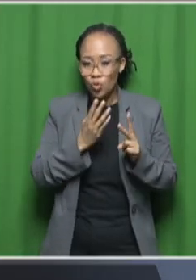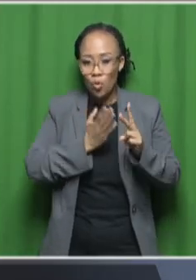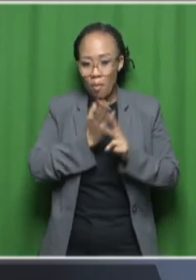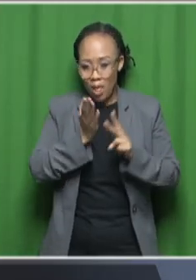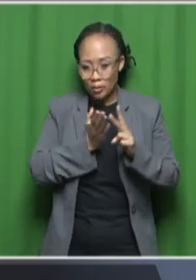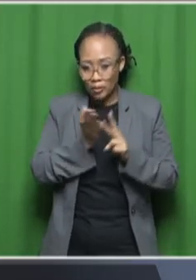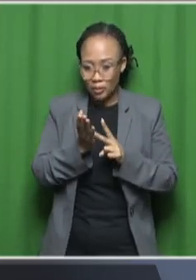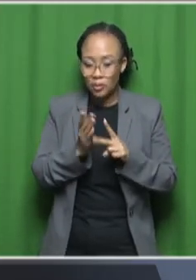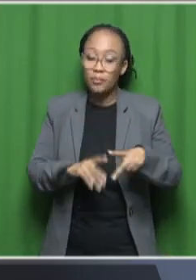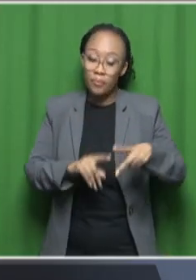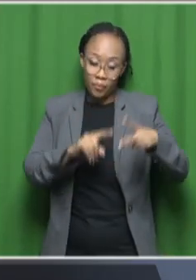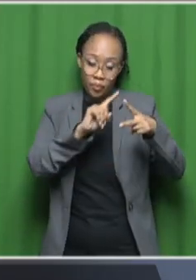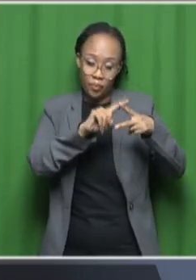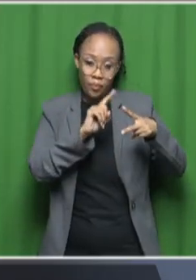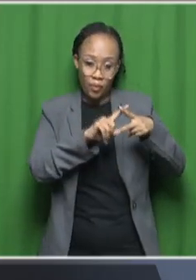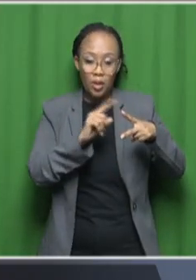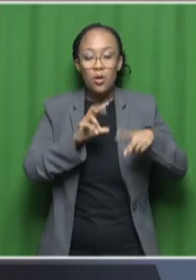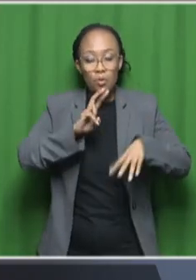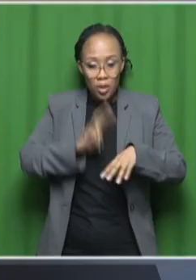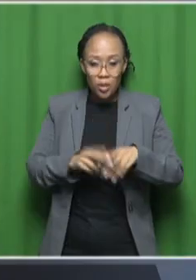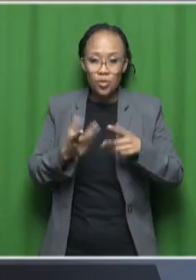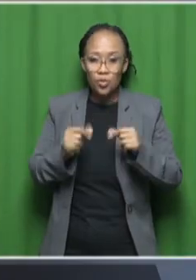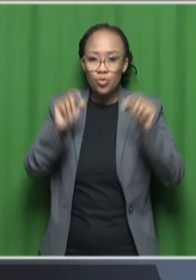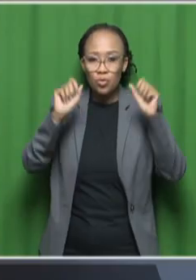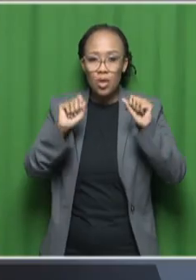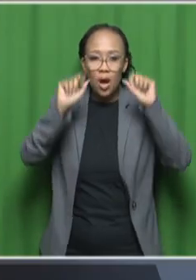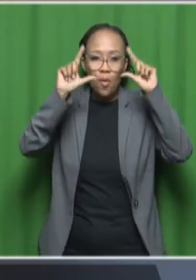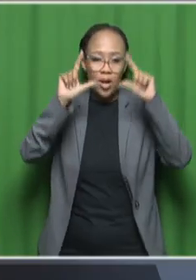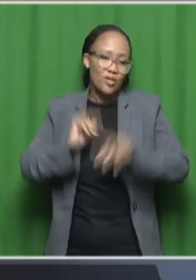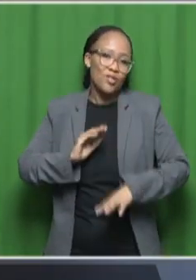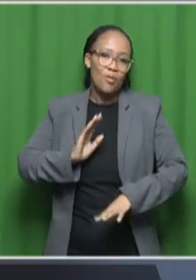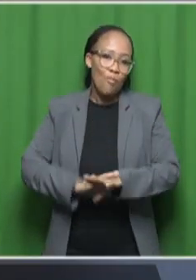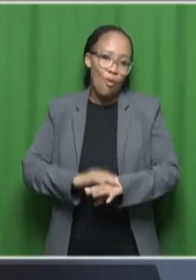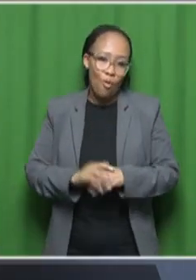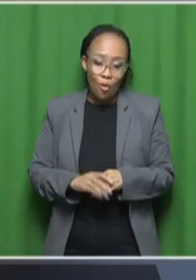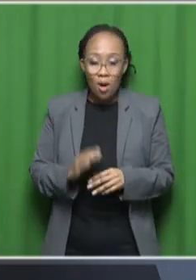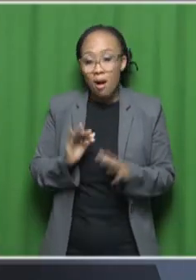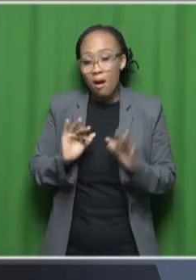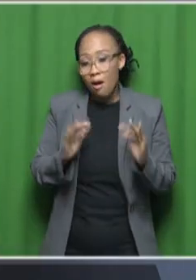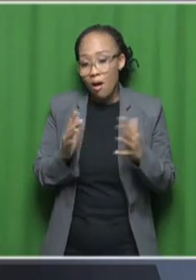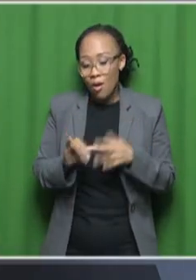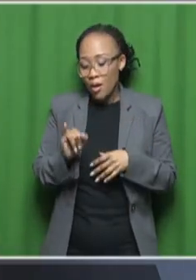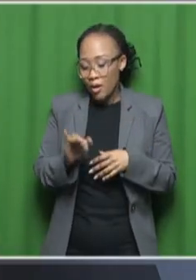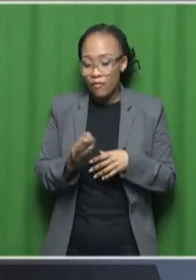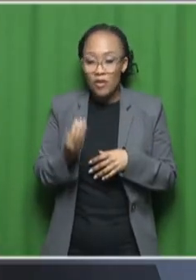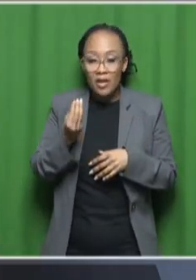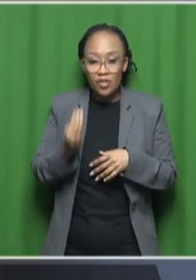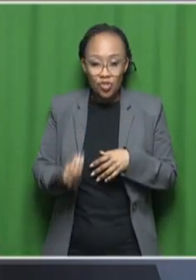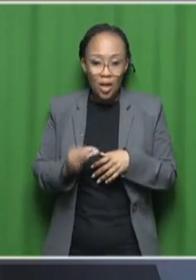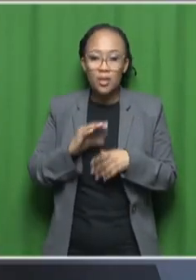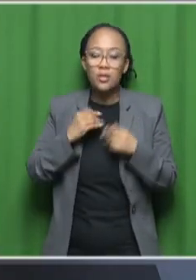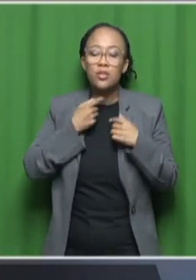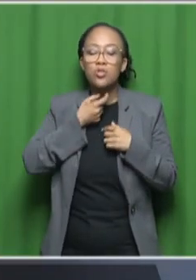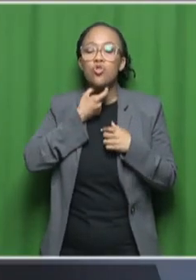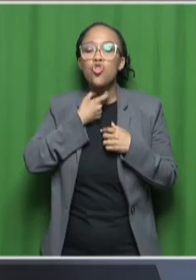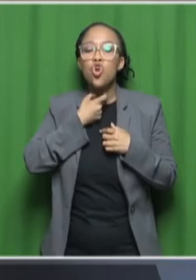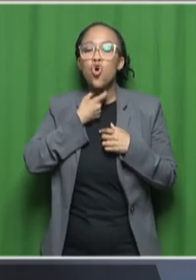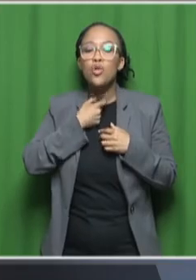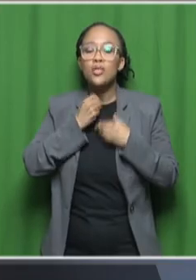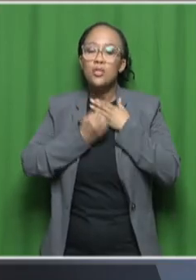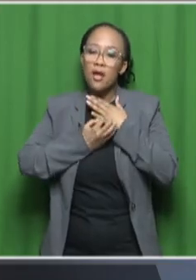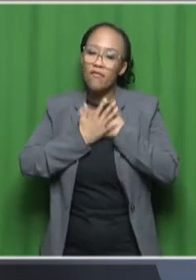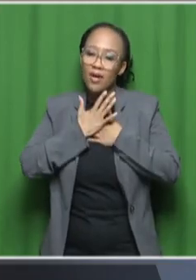is awareness. We need to create awareness around this, that if a child or an adult has a sudden throat infection, have it